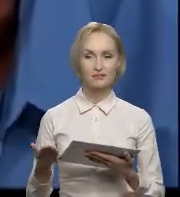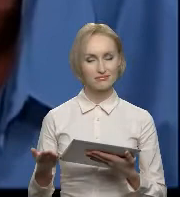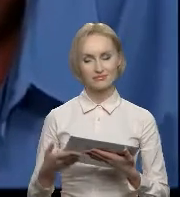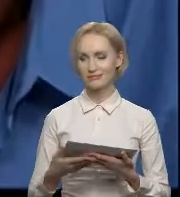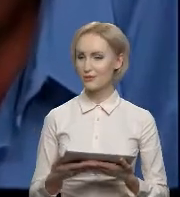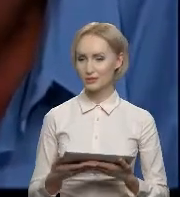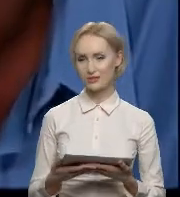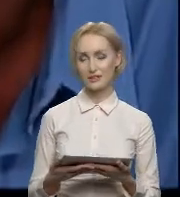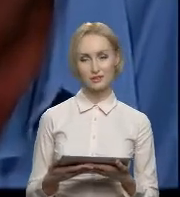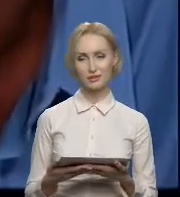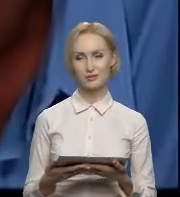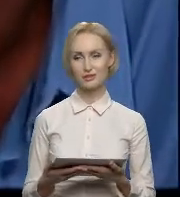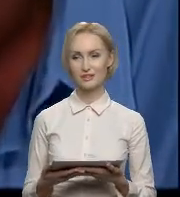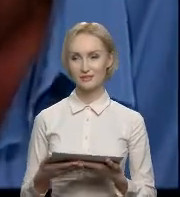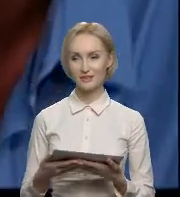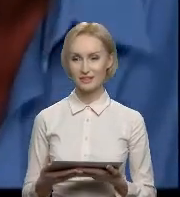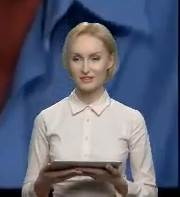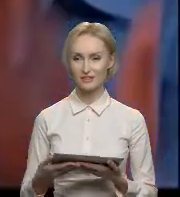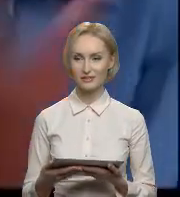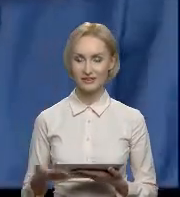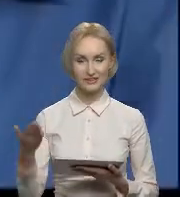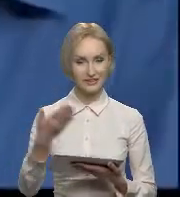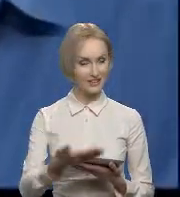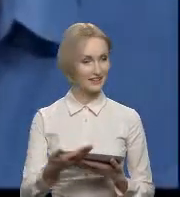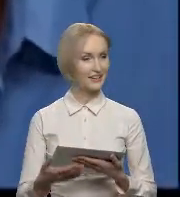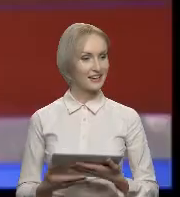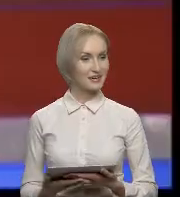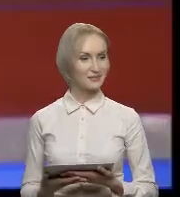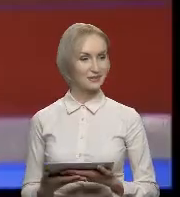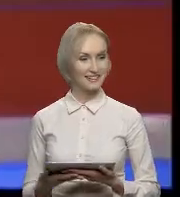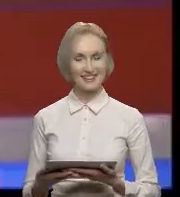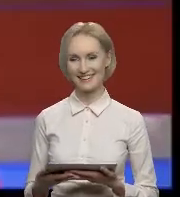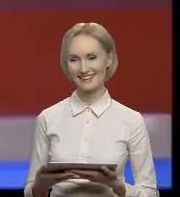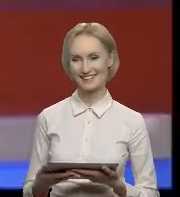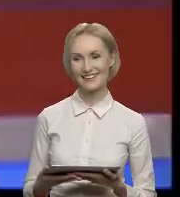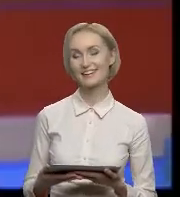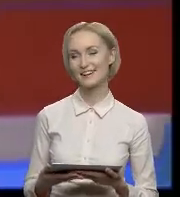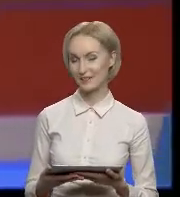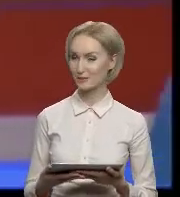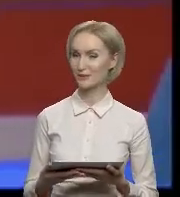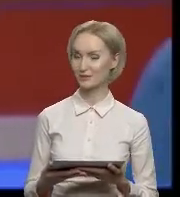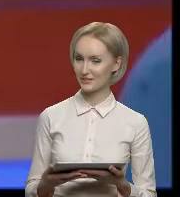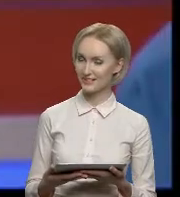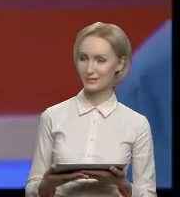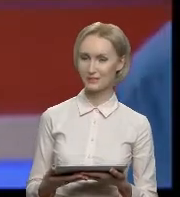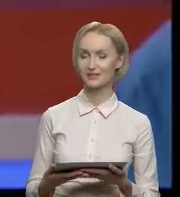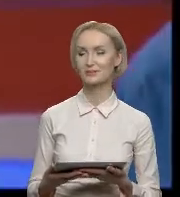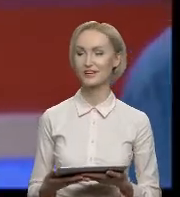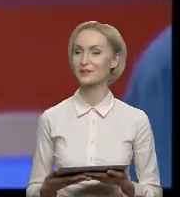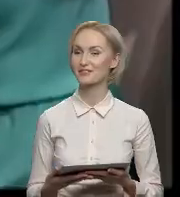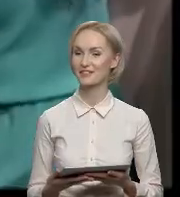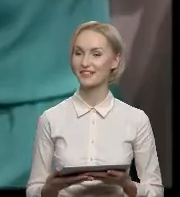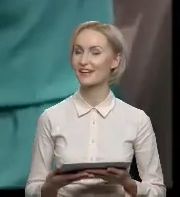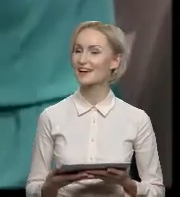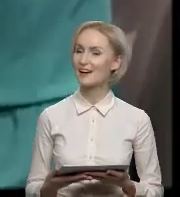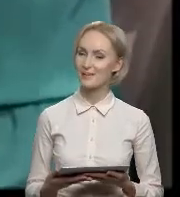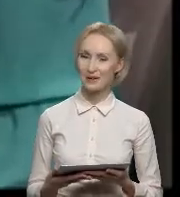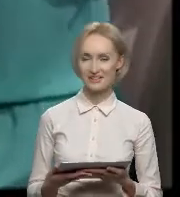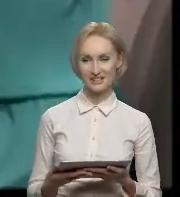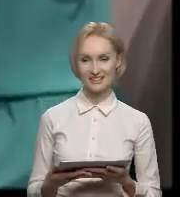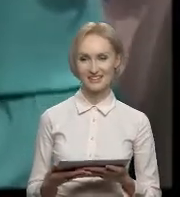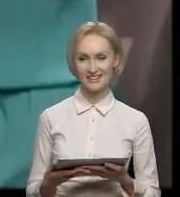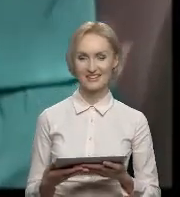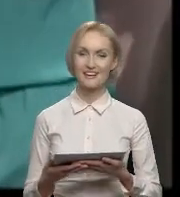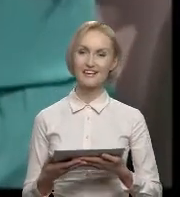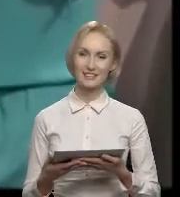I've still been there since day one doing this. Because you know she's not according to her. No, that's why. Right. He's that's not taking lying, care Bill. Of his daughter Bill. Like he no, should. The moment has that's